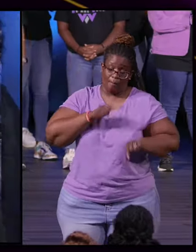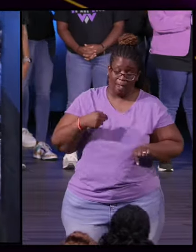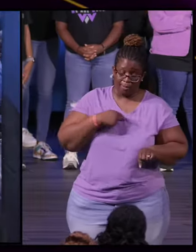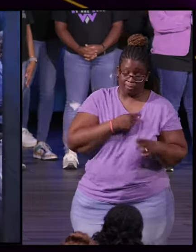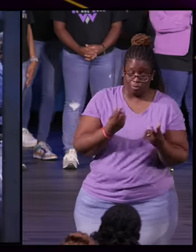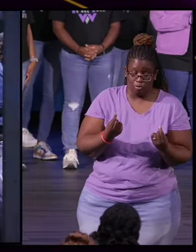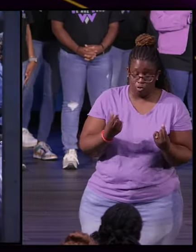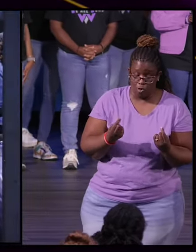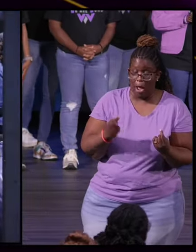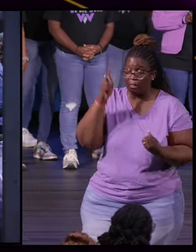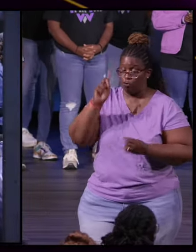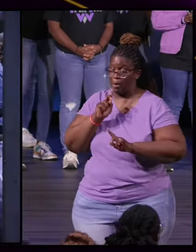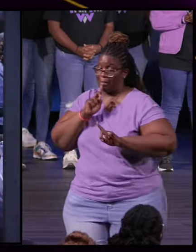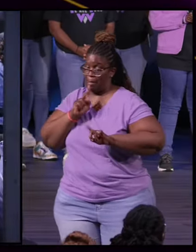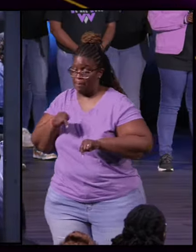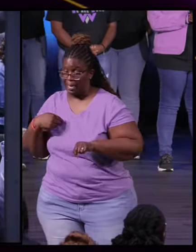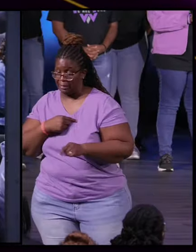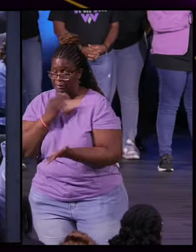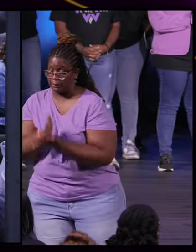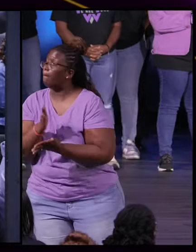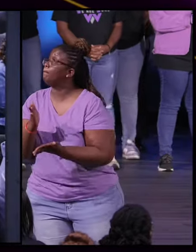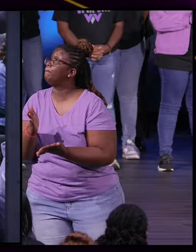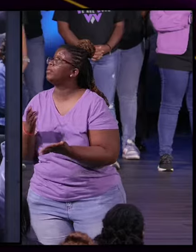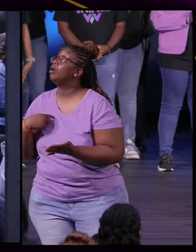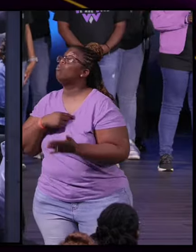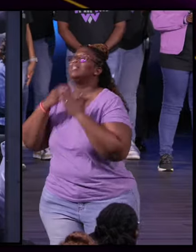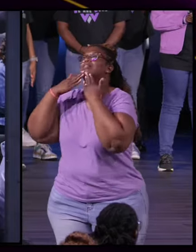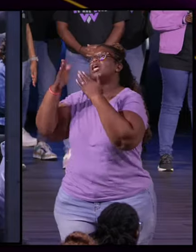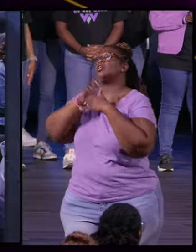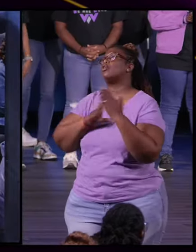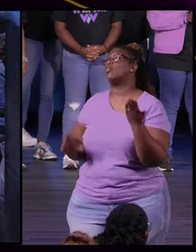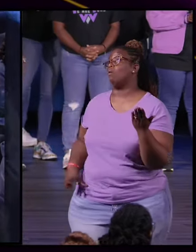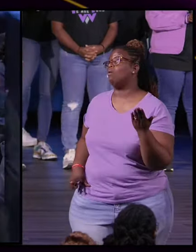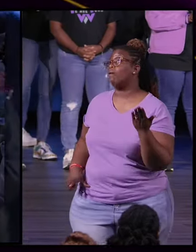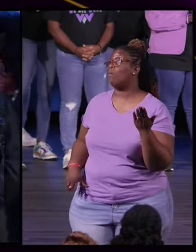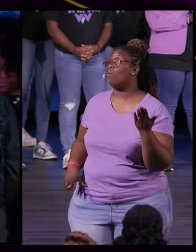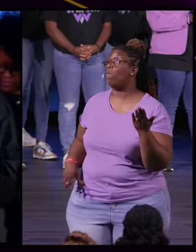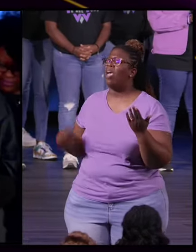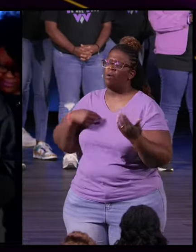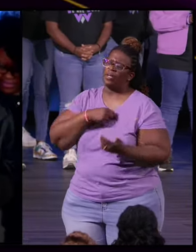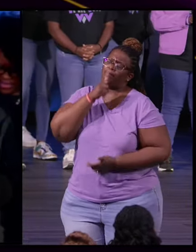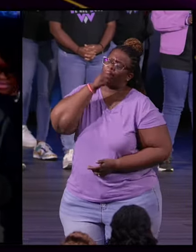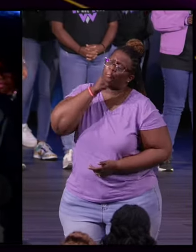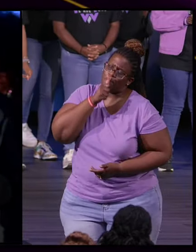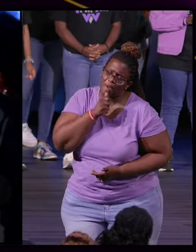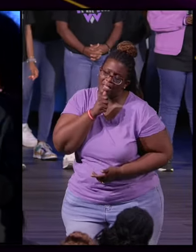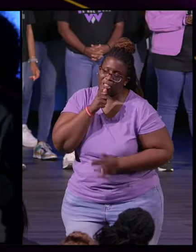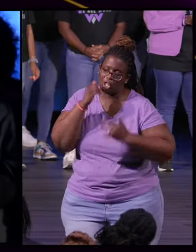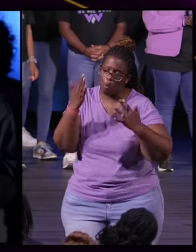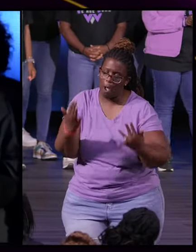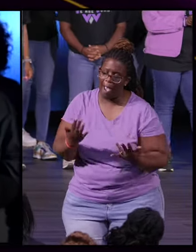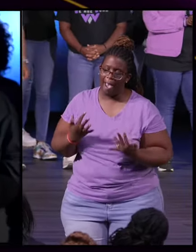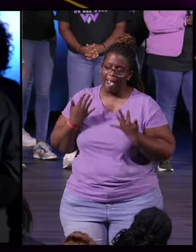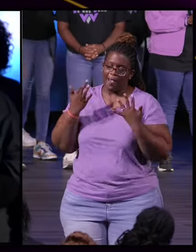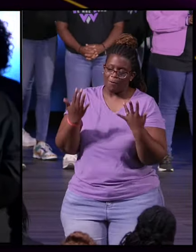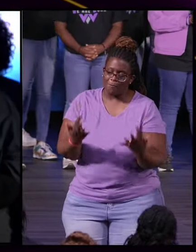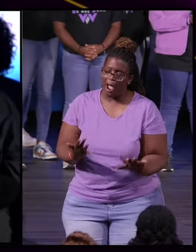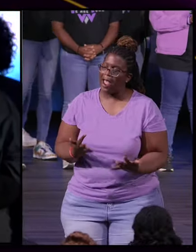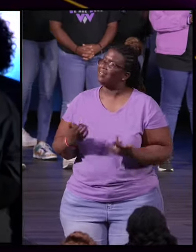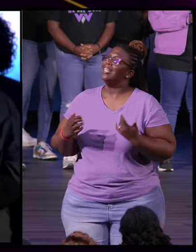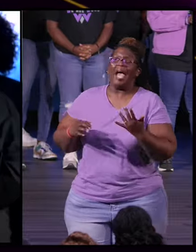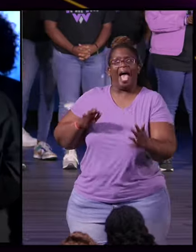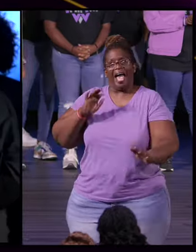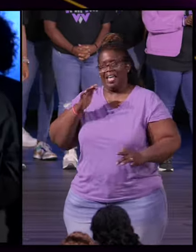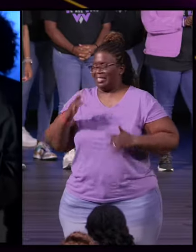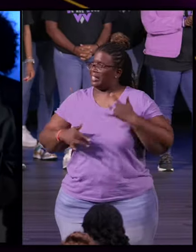from. We give thanks, Lord, and we patiently wait with a great